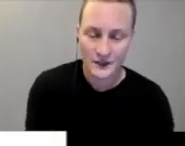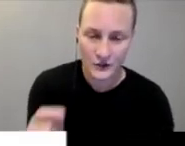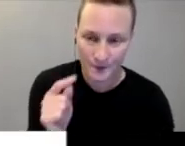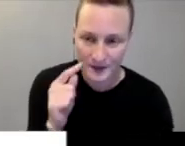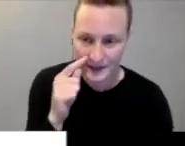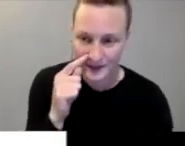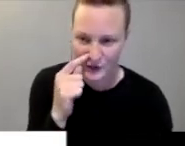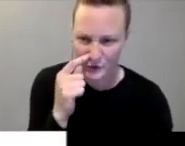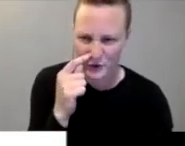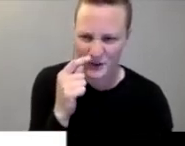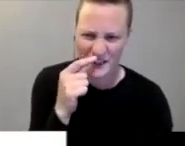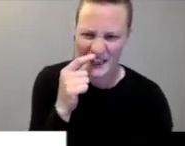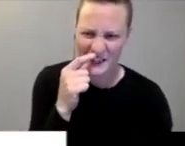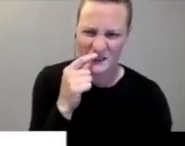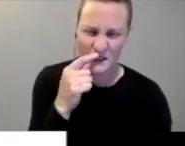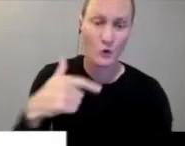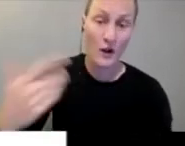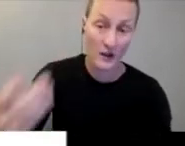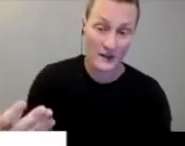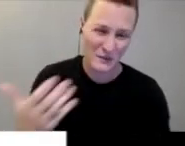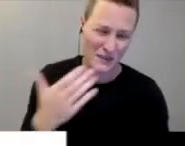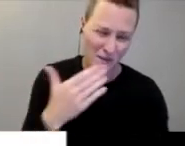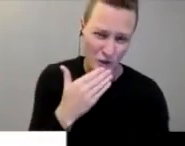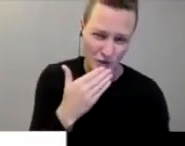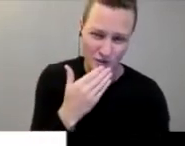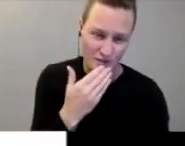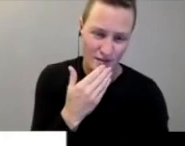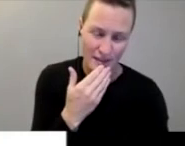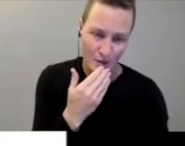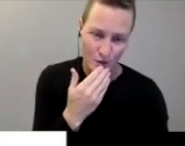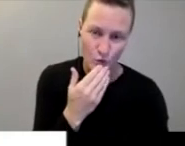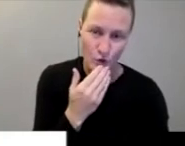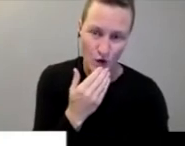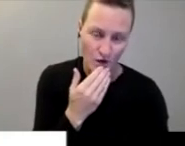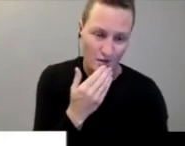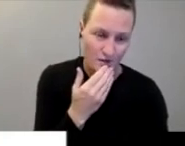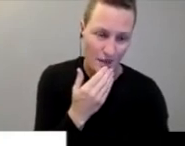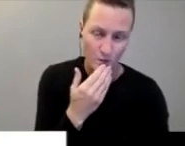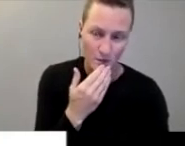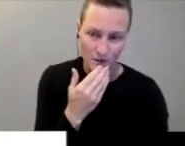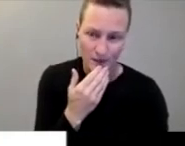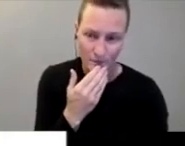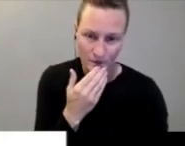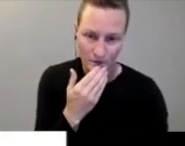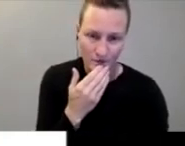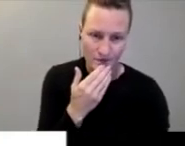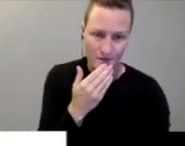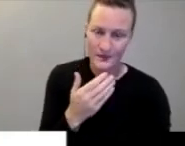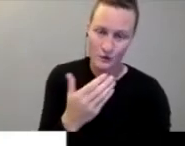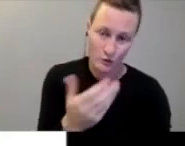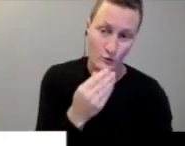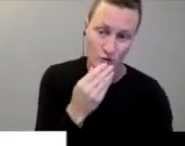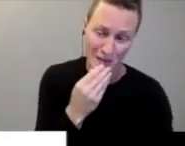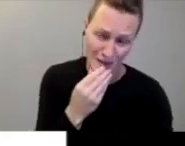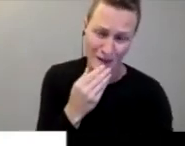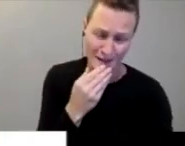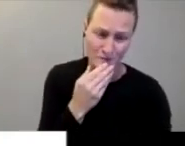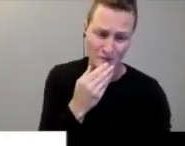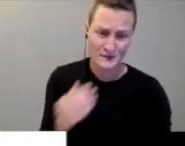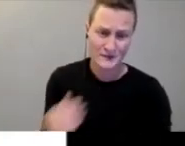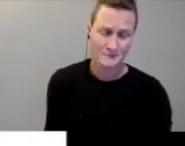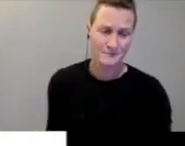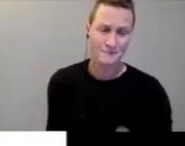to interrupt. This is the interpreter. Again, if you are going to speak, if you could just let me know who you are, that would be really helpful. I don't know who's speaking right